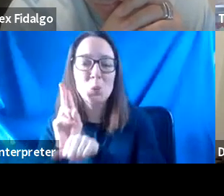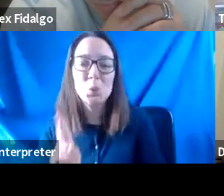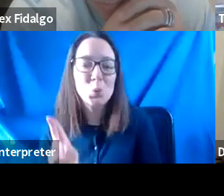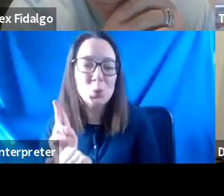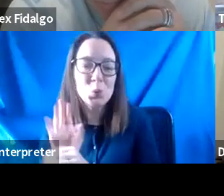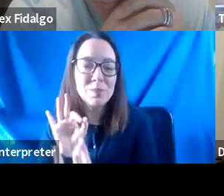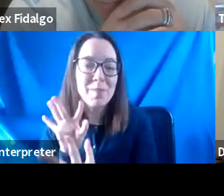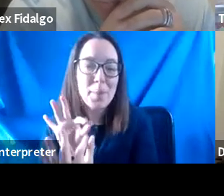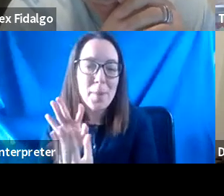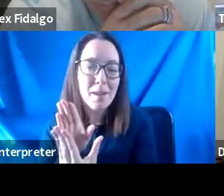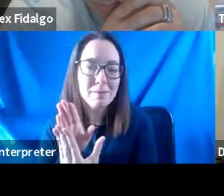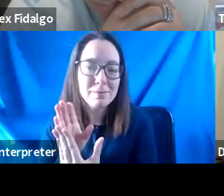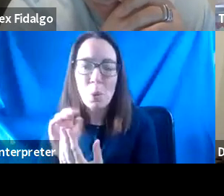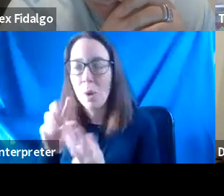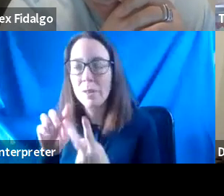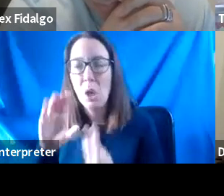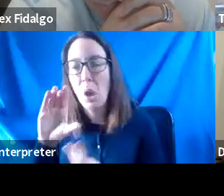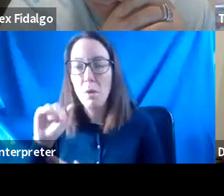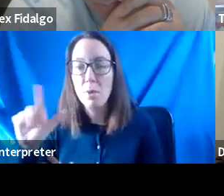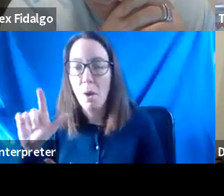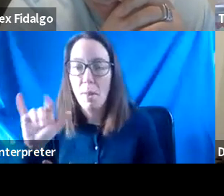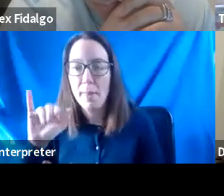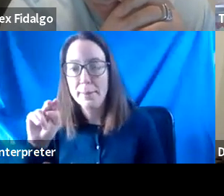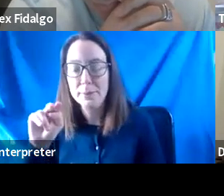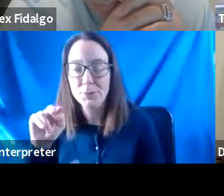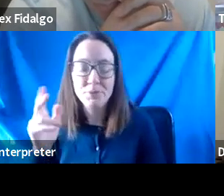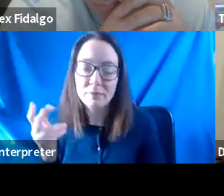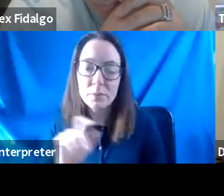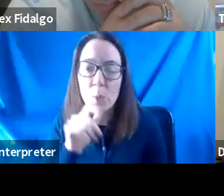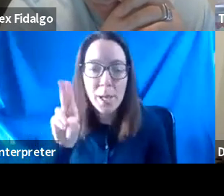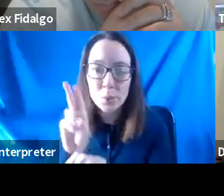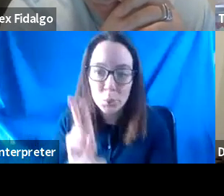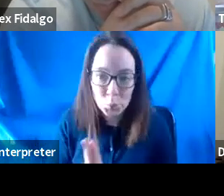feedback and or being called in on something that